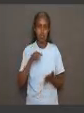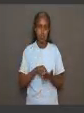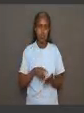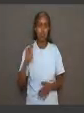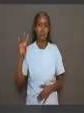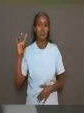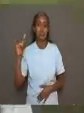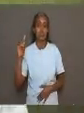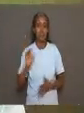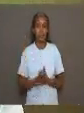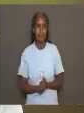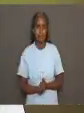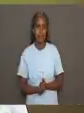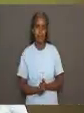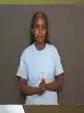19.7.